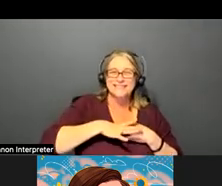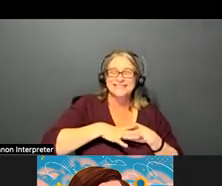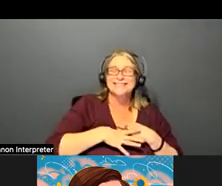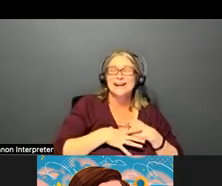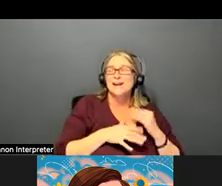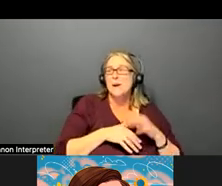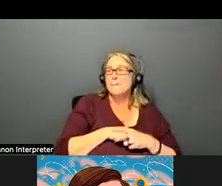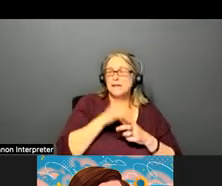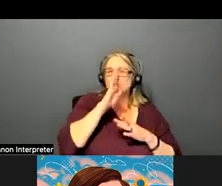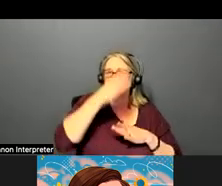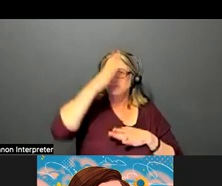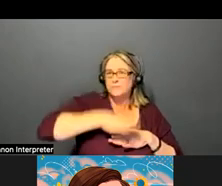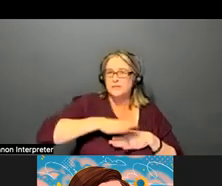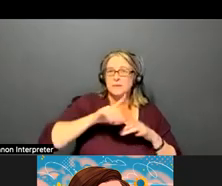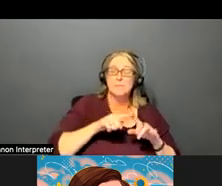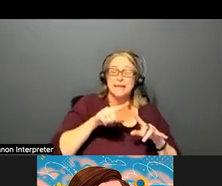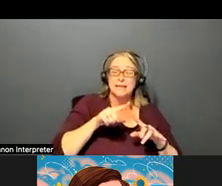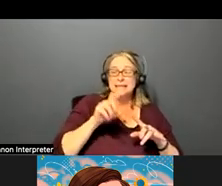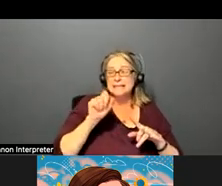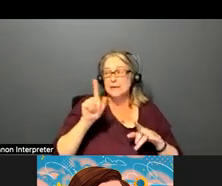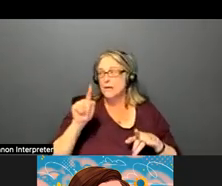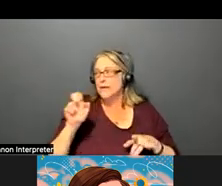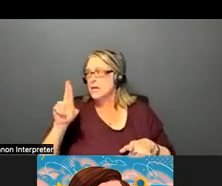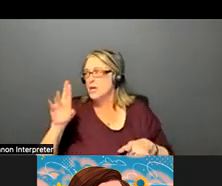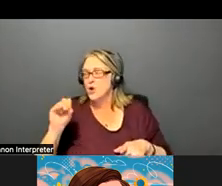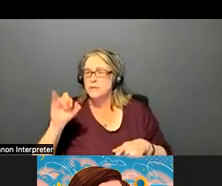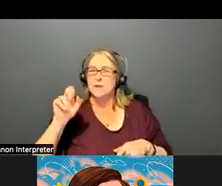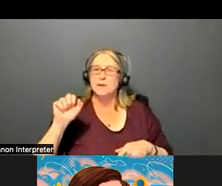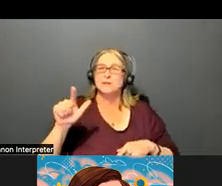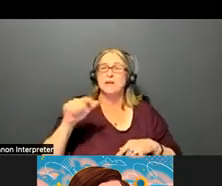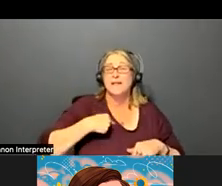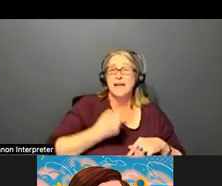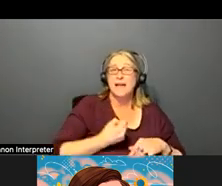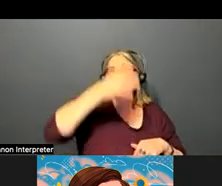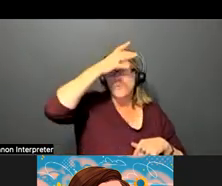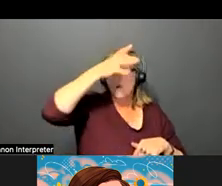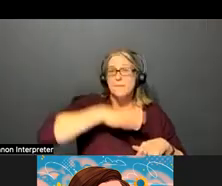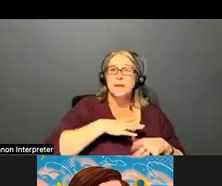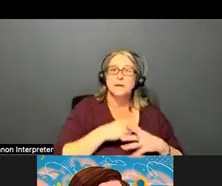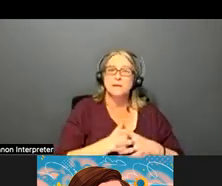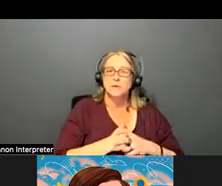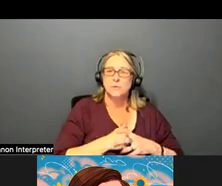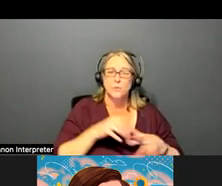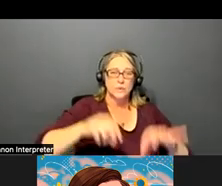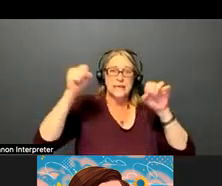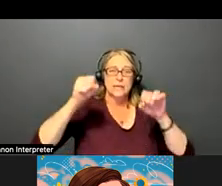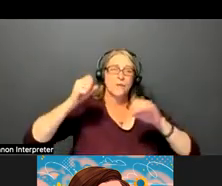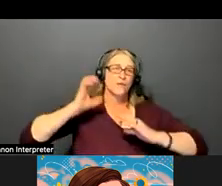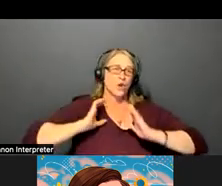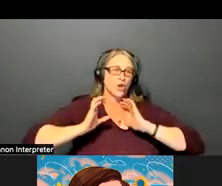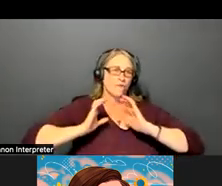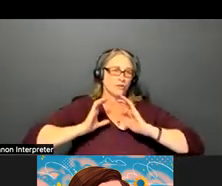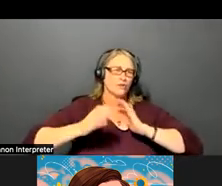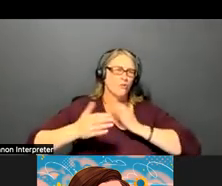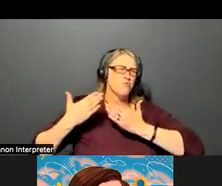to be stereotypical, that it's often that the white cis male will take over a conversation easily,